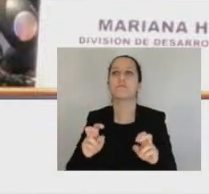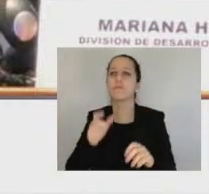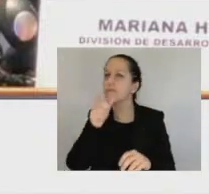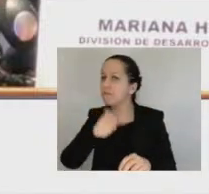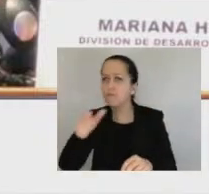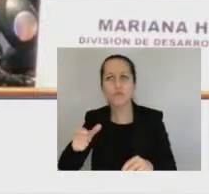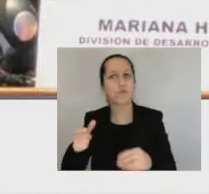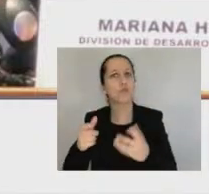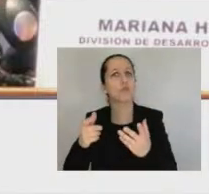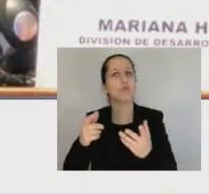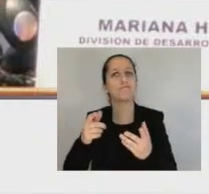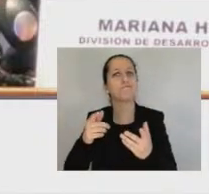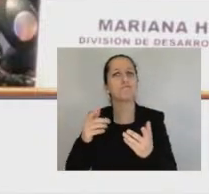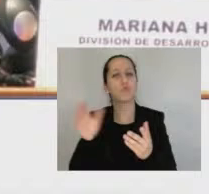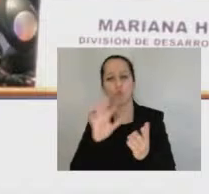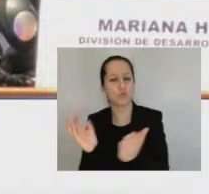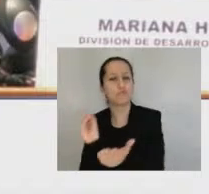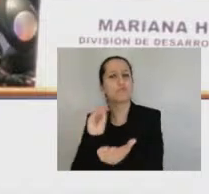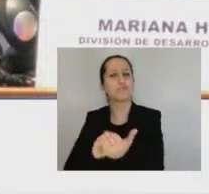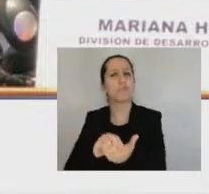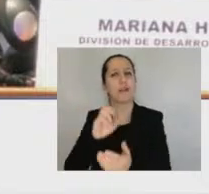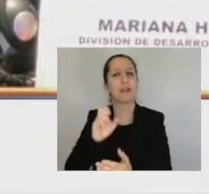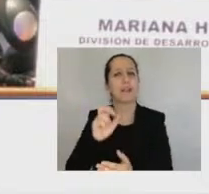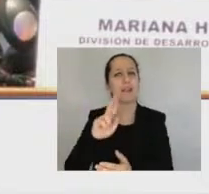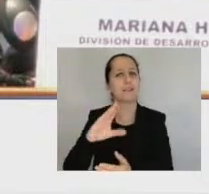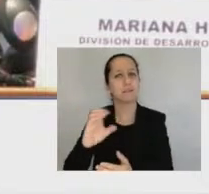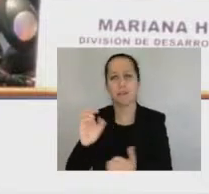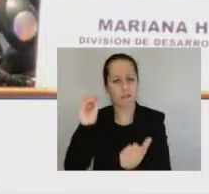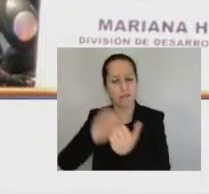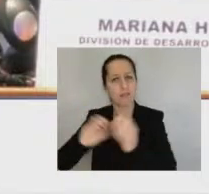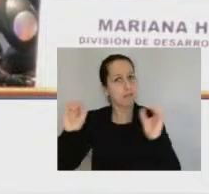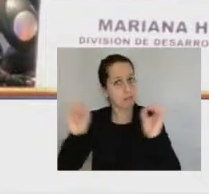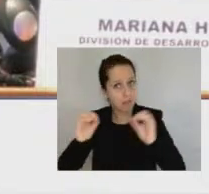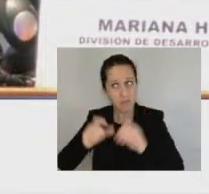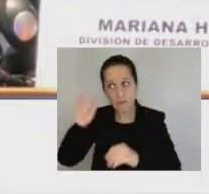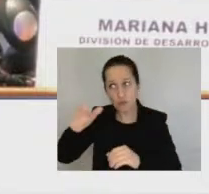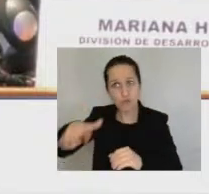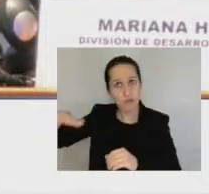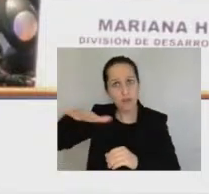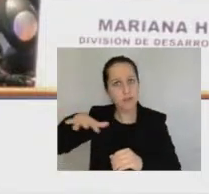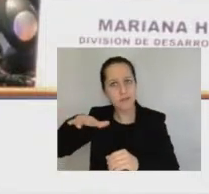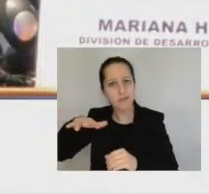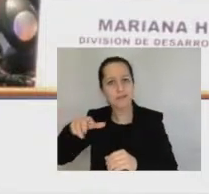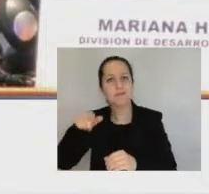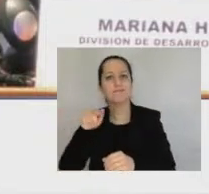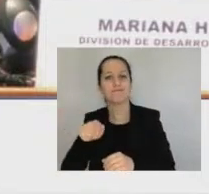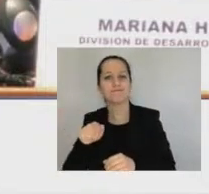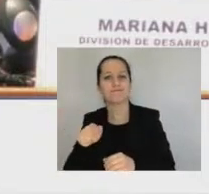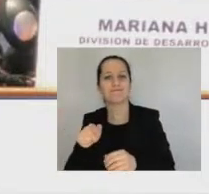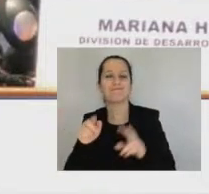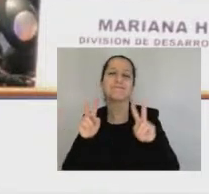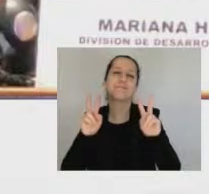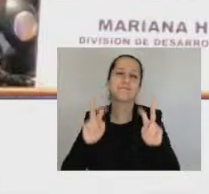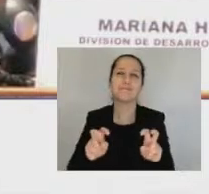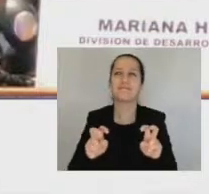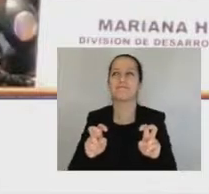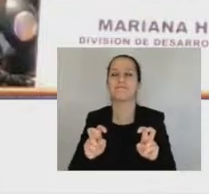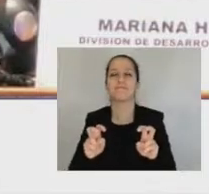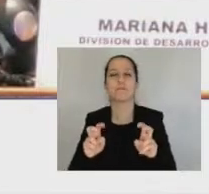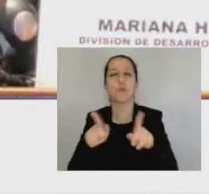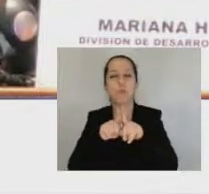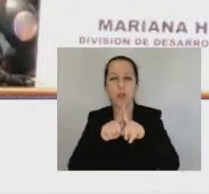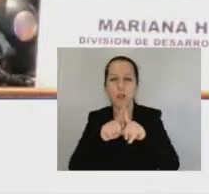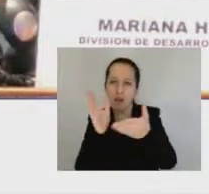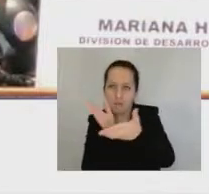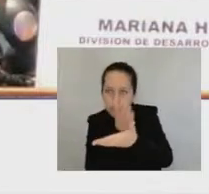students, as I said, that are not also at ERSE. One of the limitations found were